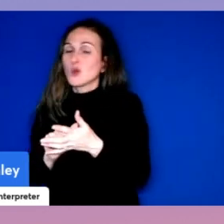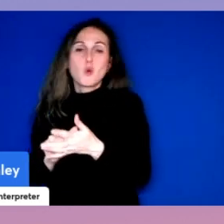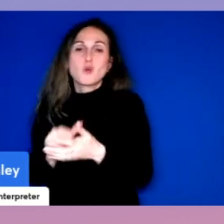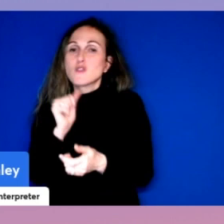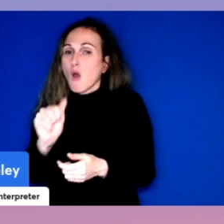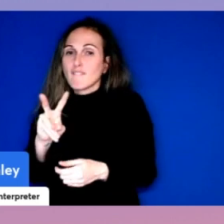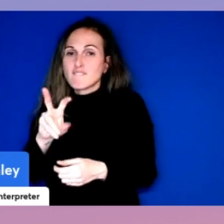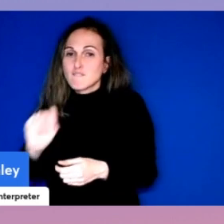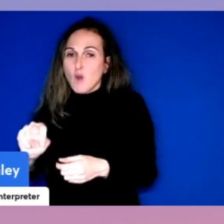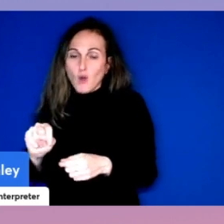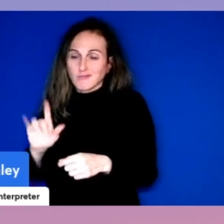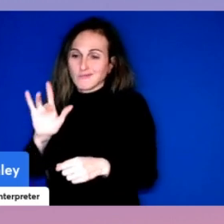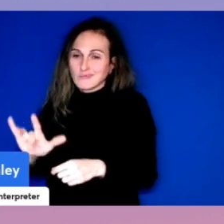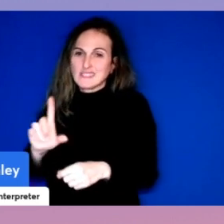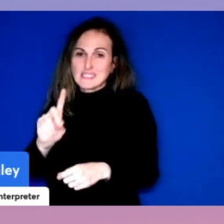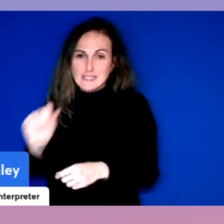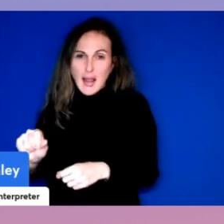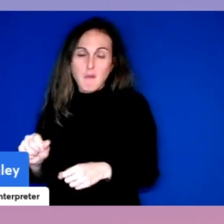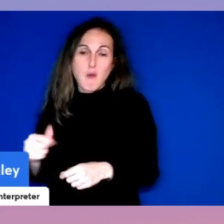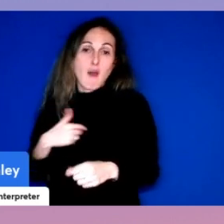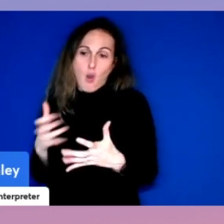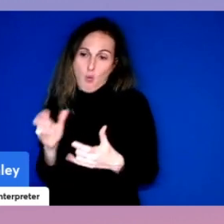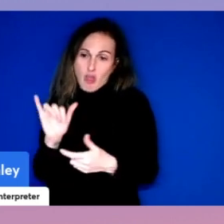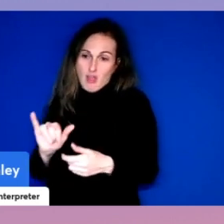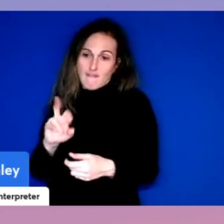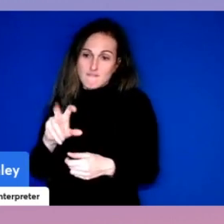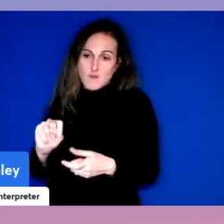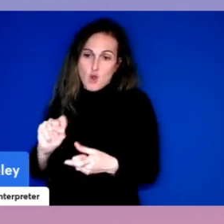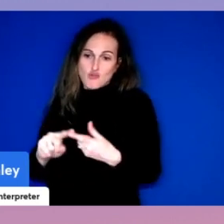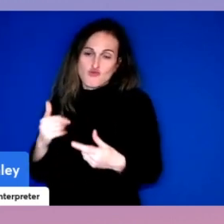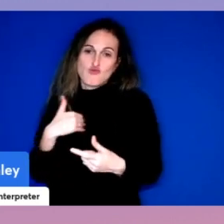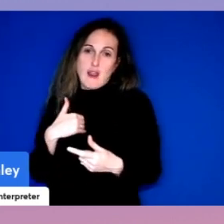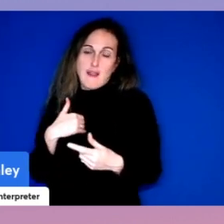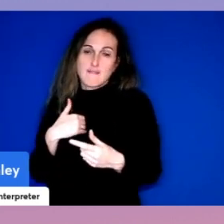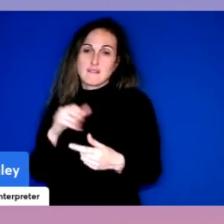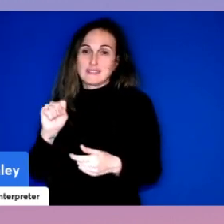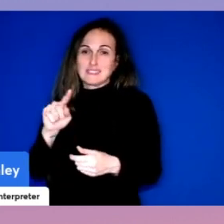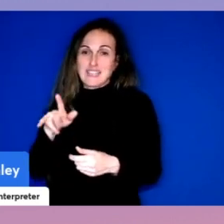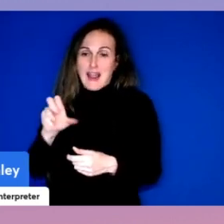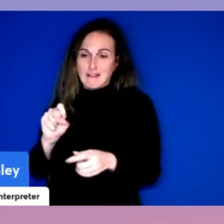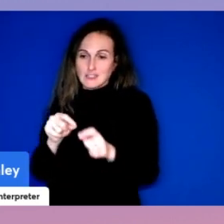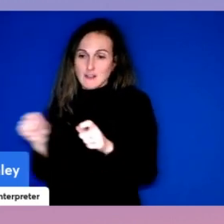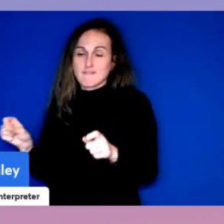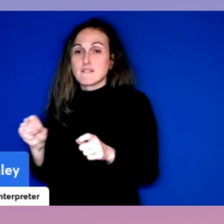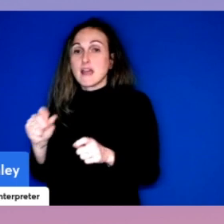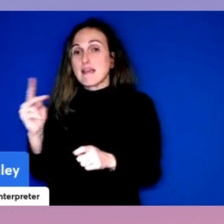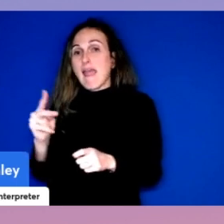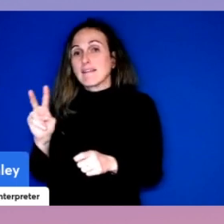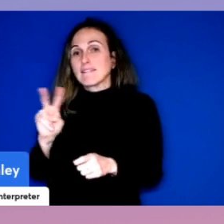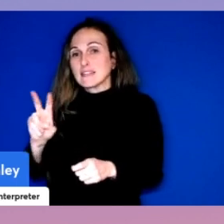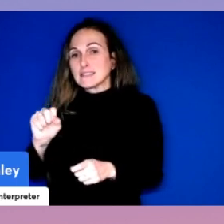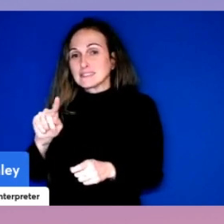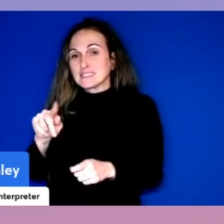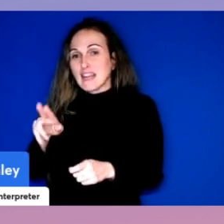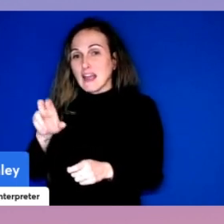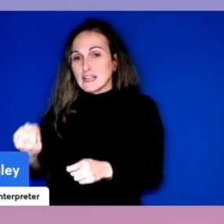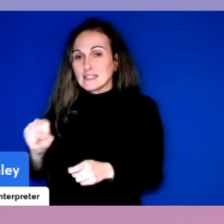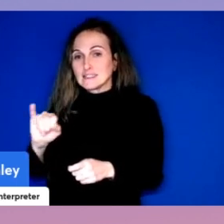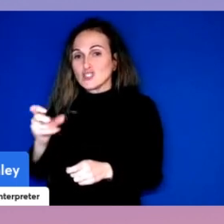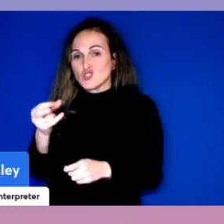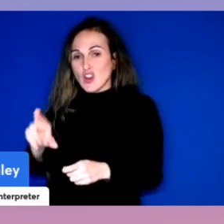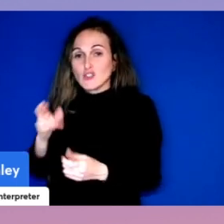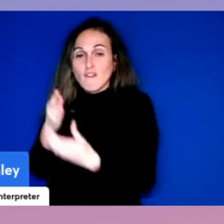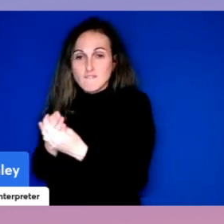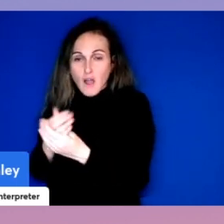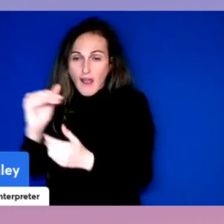being disabled here, I want Vault to have status of KV static injector template file and kind injector,